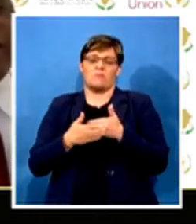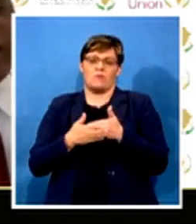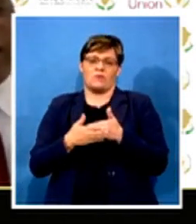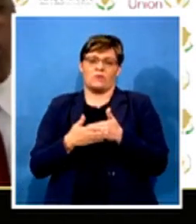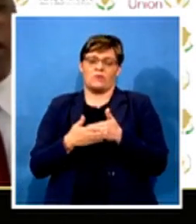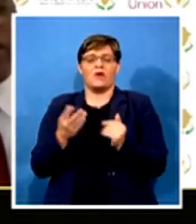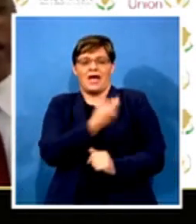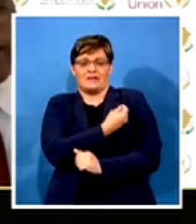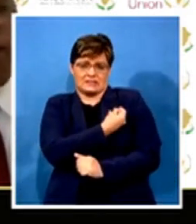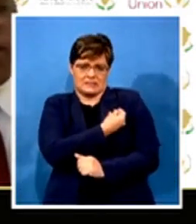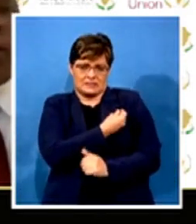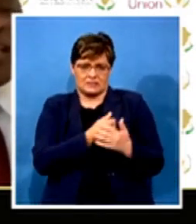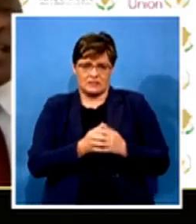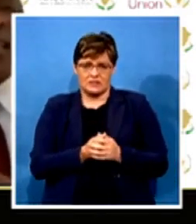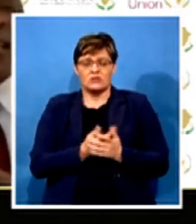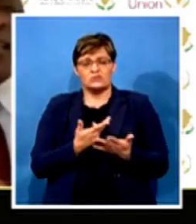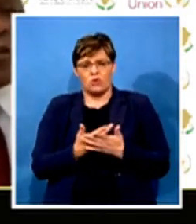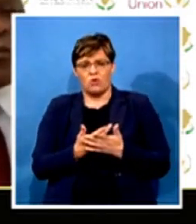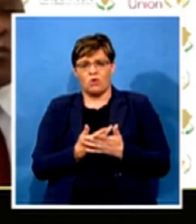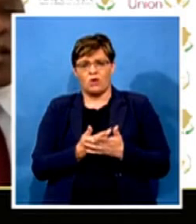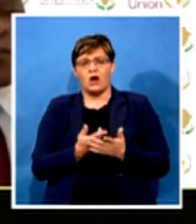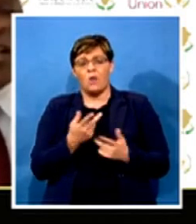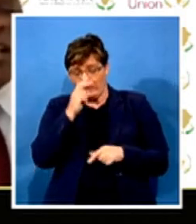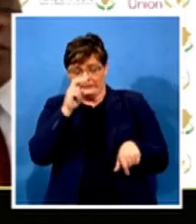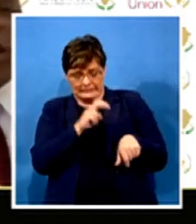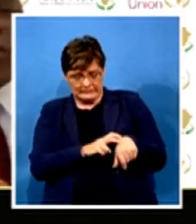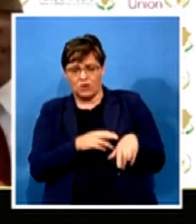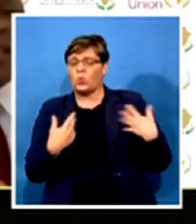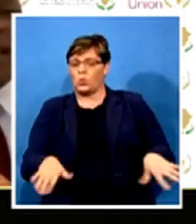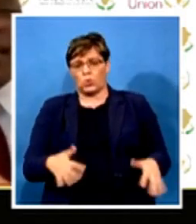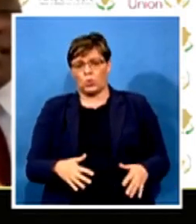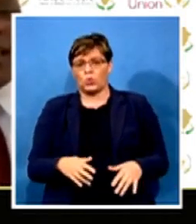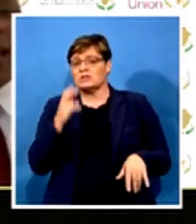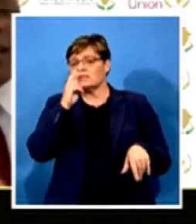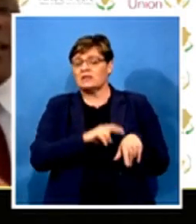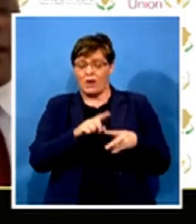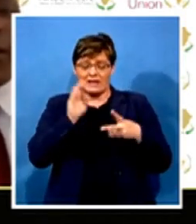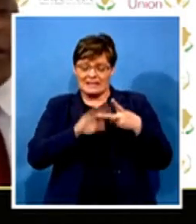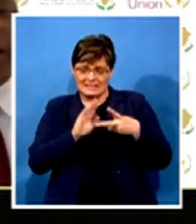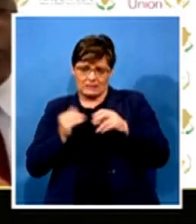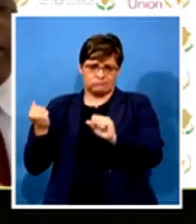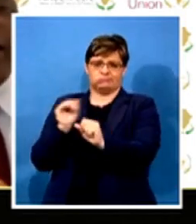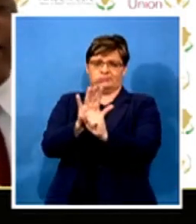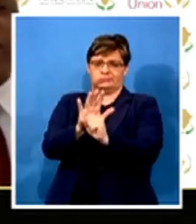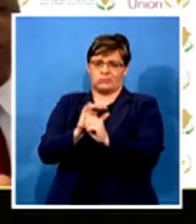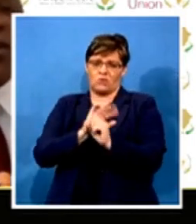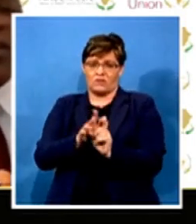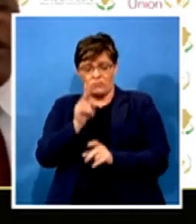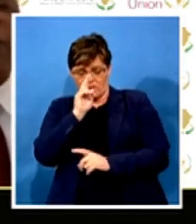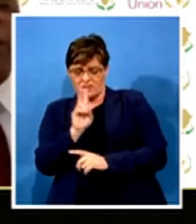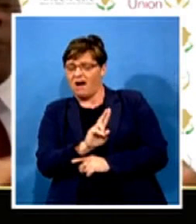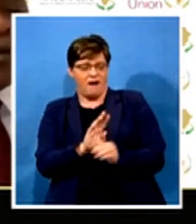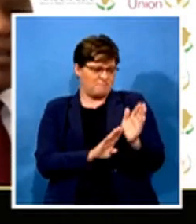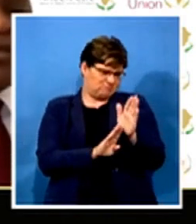meet us at a point of need. A point of need is the second wave, where we see that this escalating numbers, and we really need to